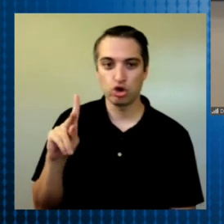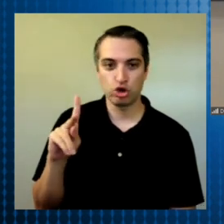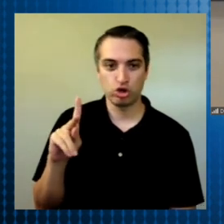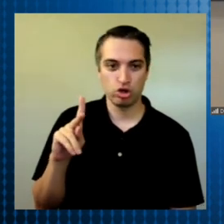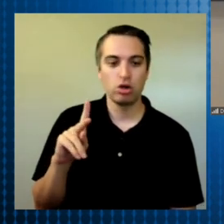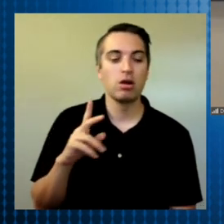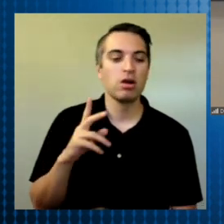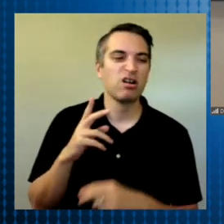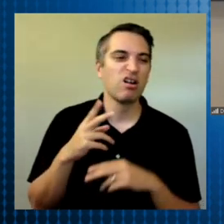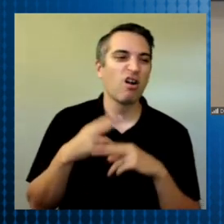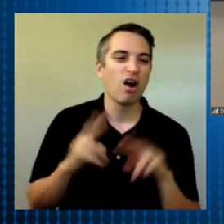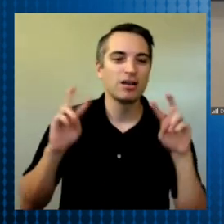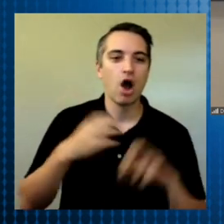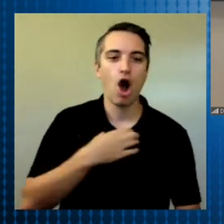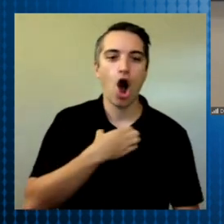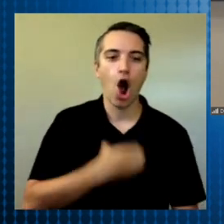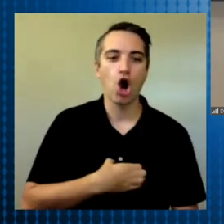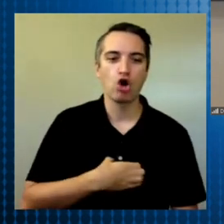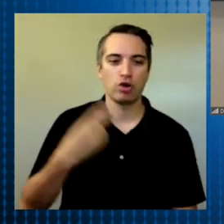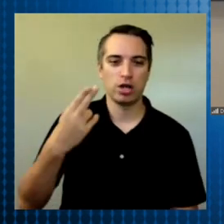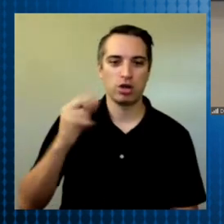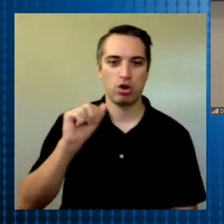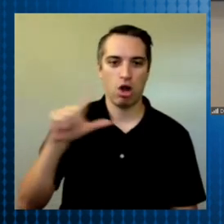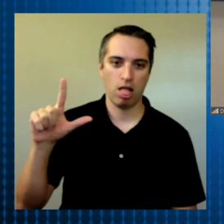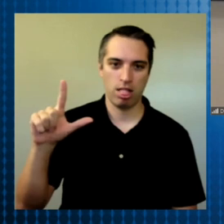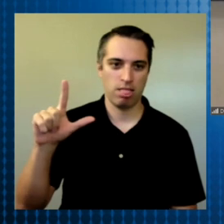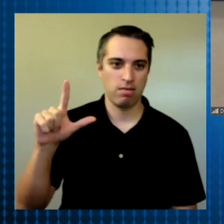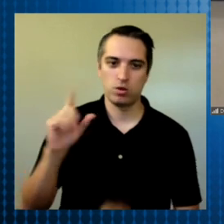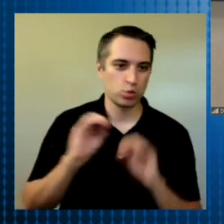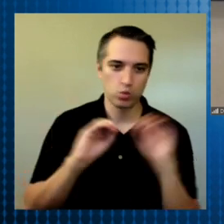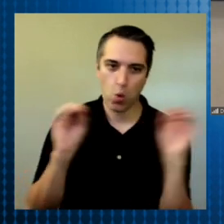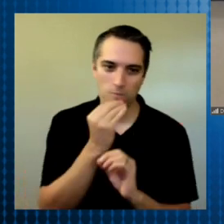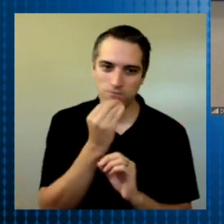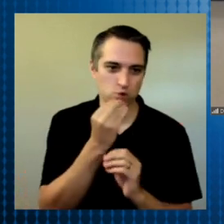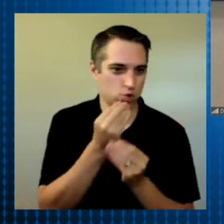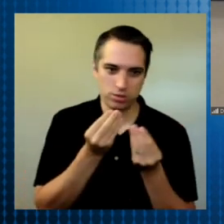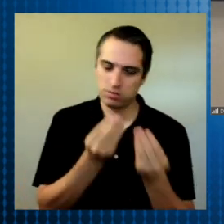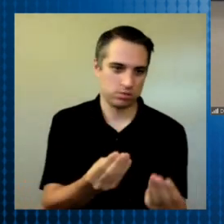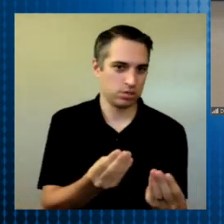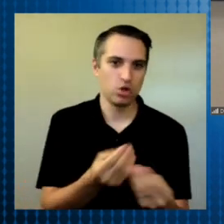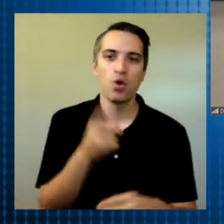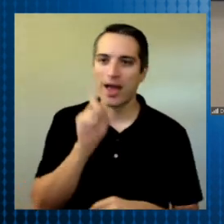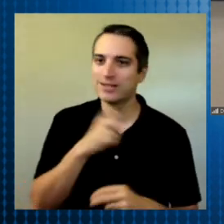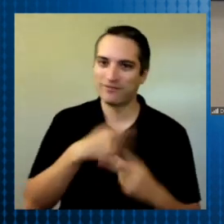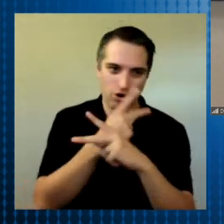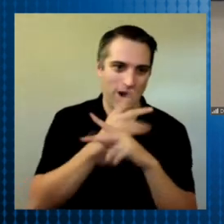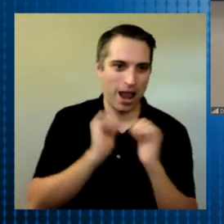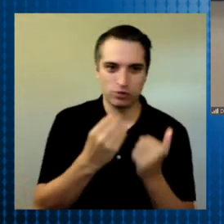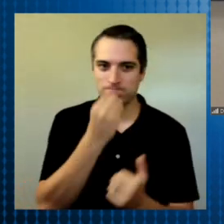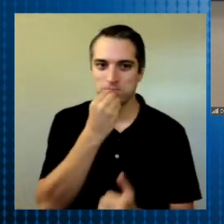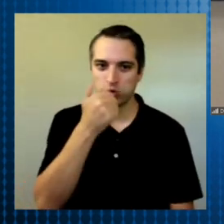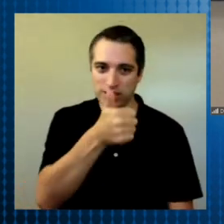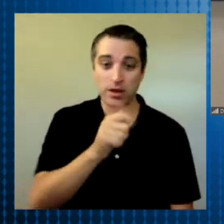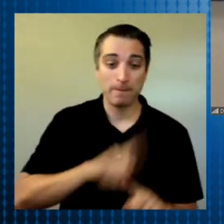in that dorm. You had to get up every morning and go hustle food, breakfast, lunch, and dinner. But my roommate was a